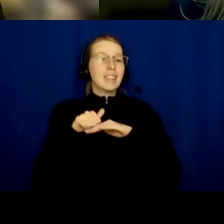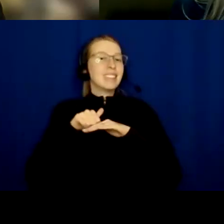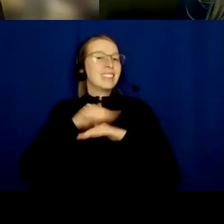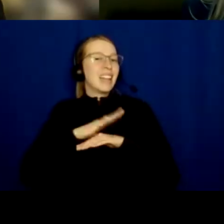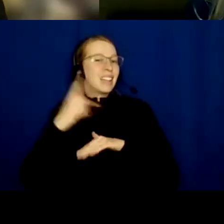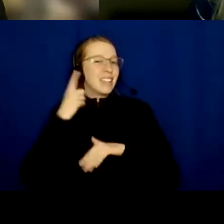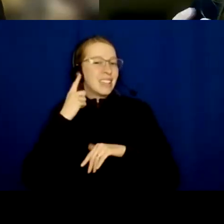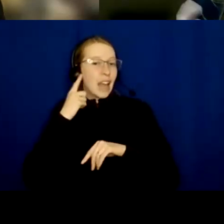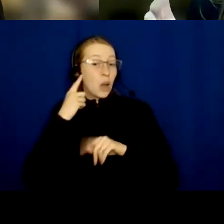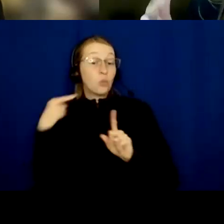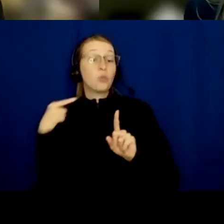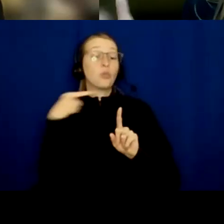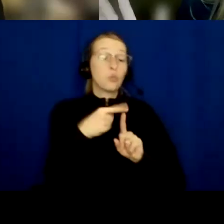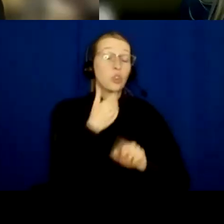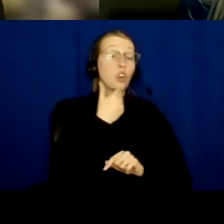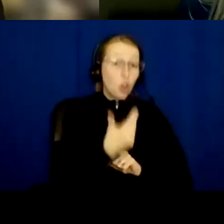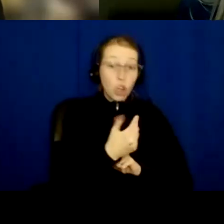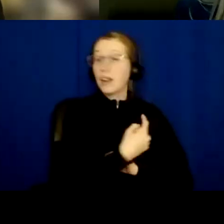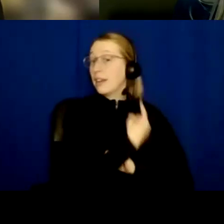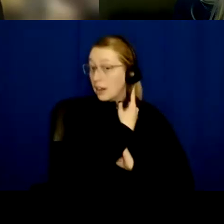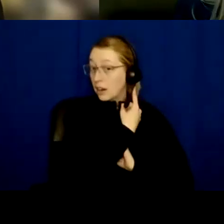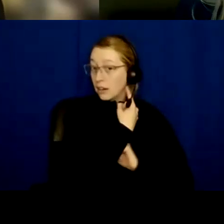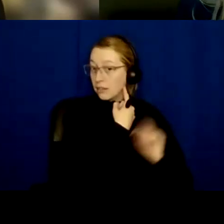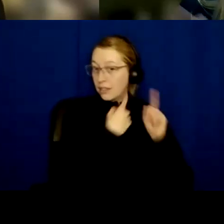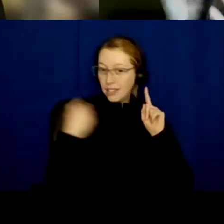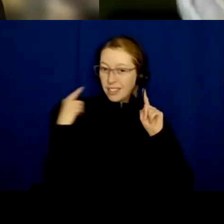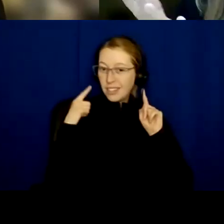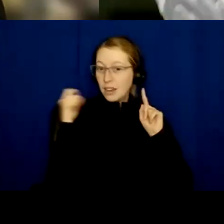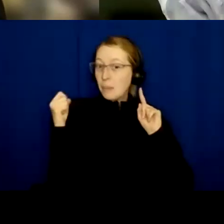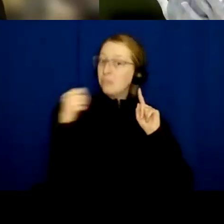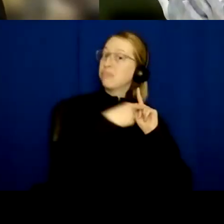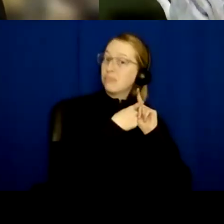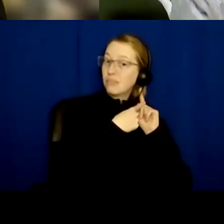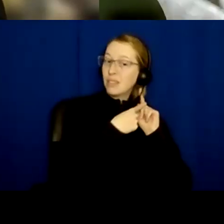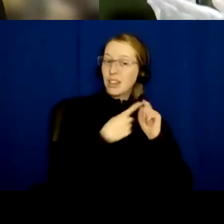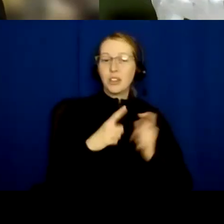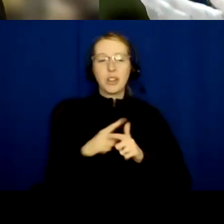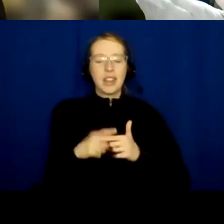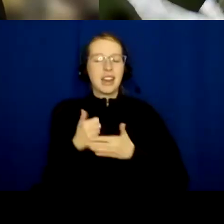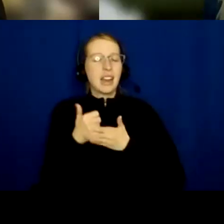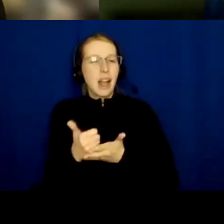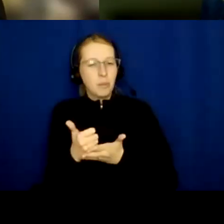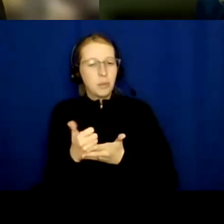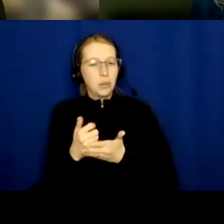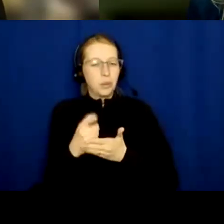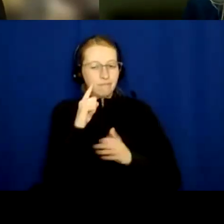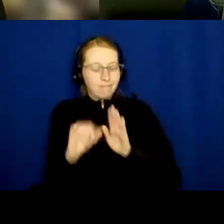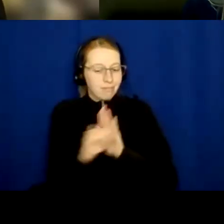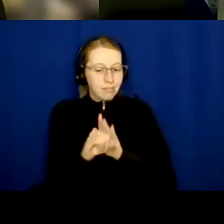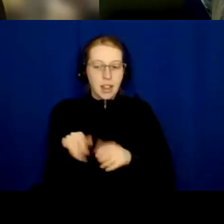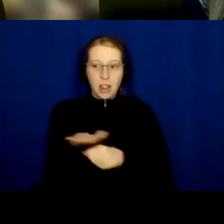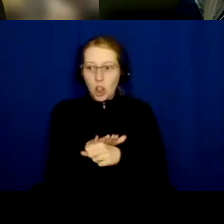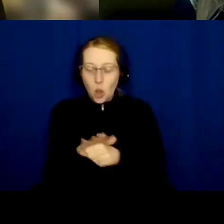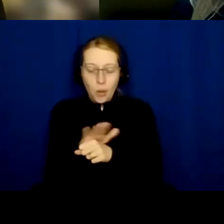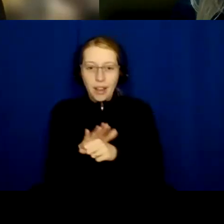kind of help you with some of that kind of localization. It's not going to create any sort of amplification on